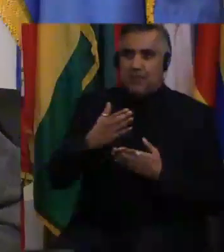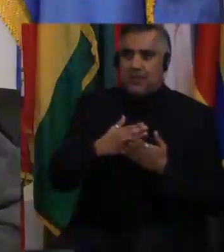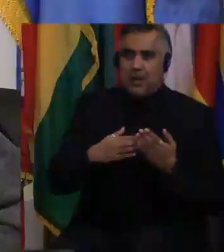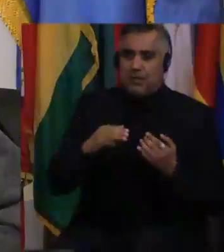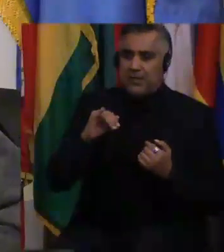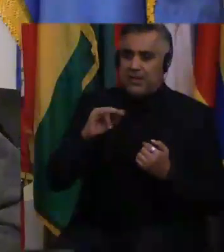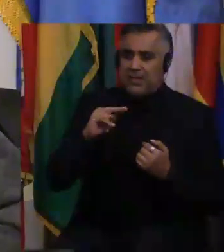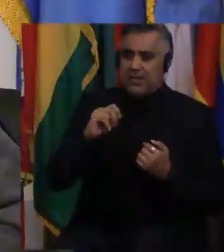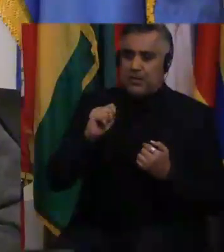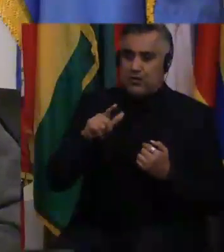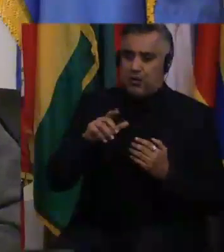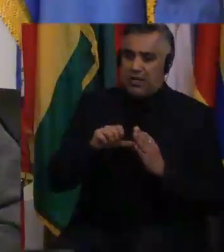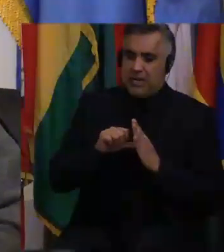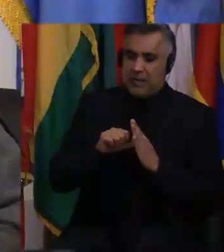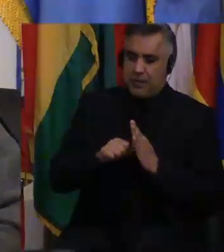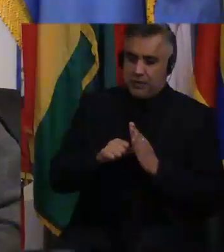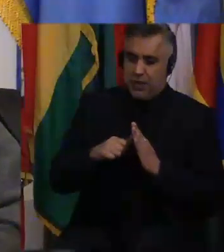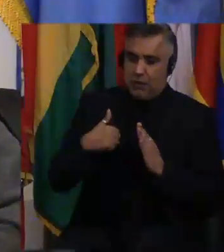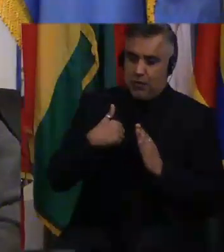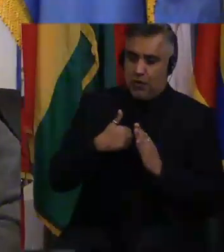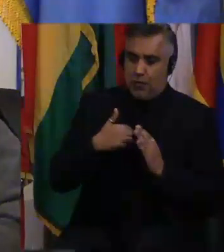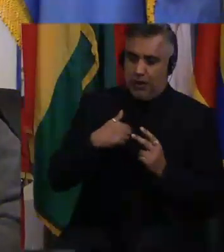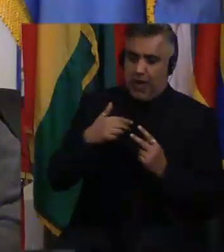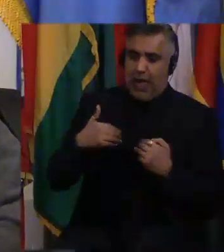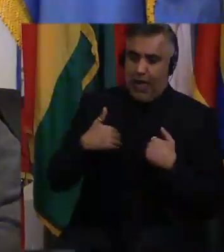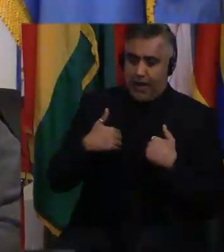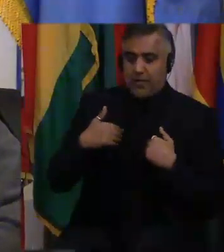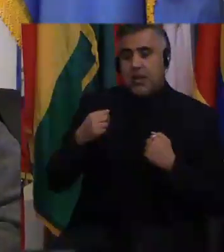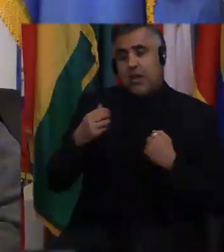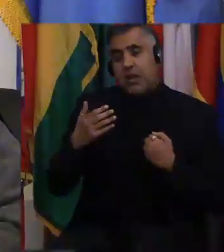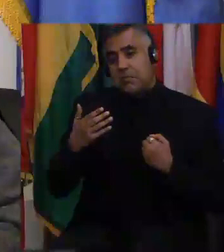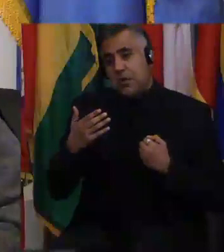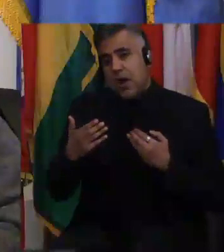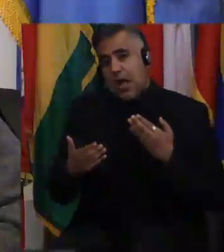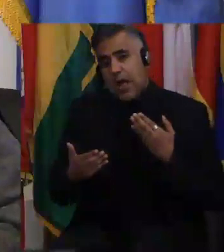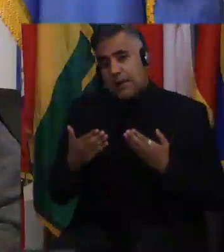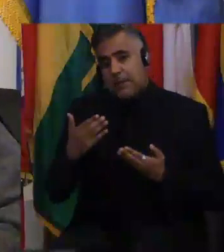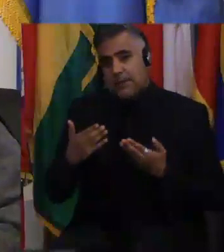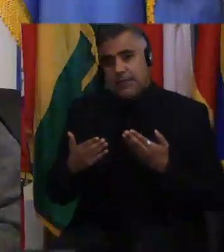initial impressions of what we have, and also perhaps